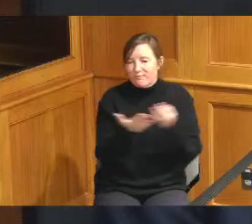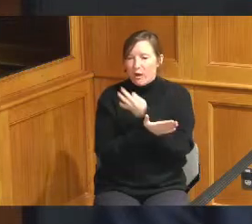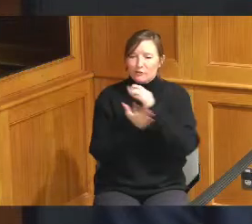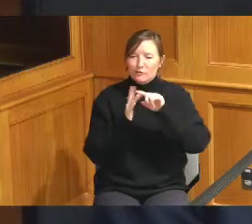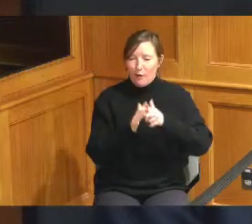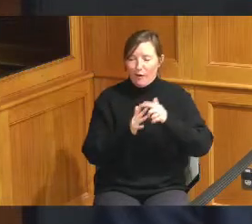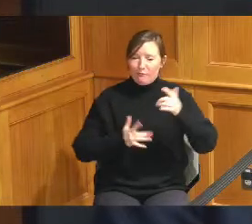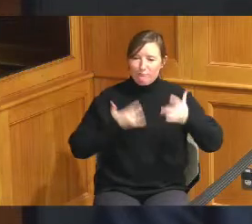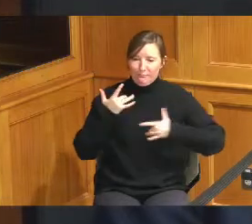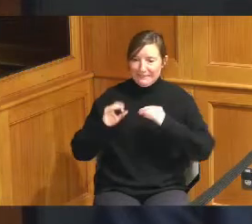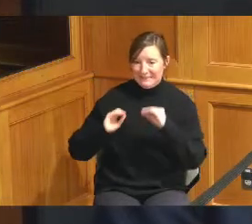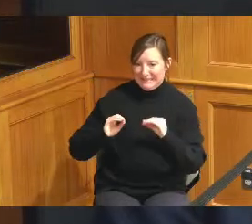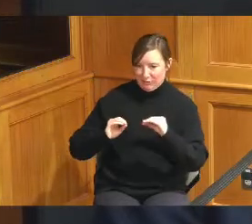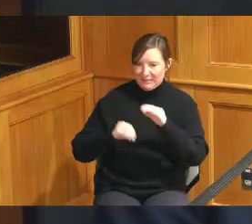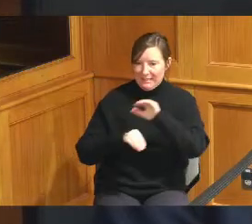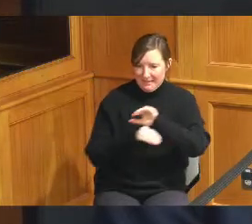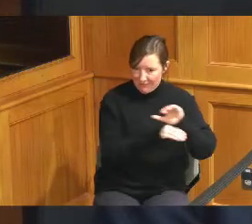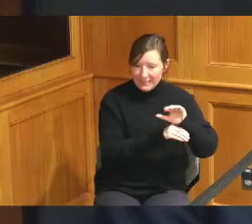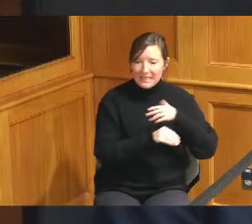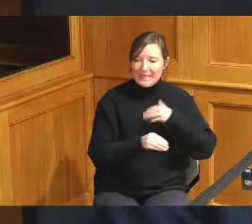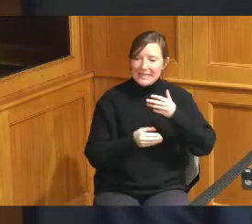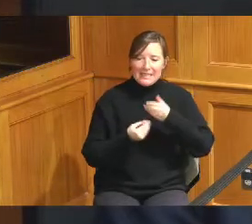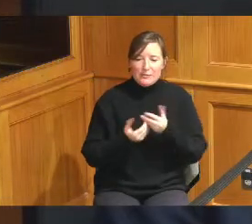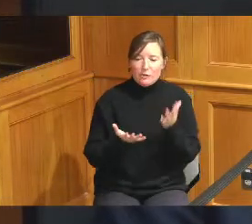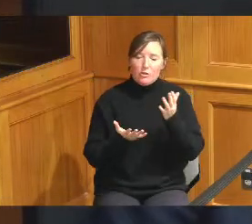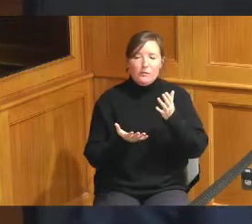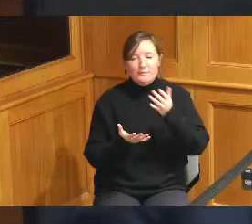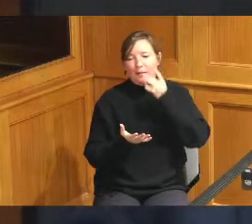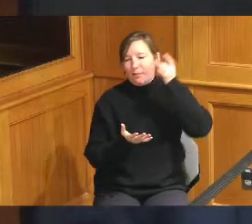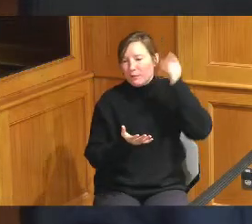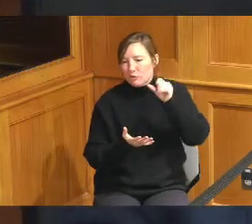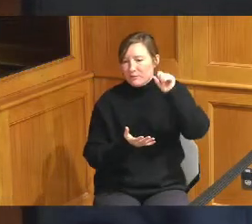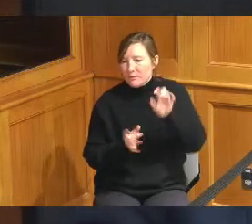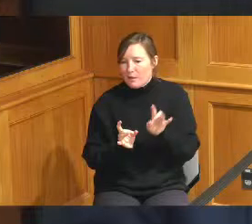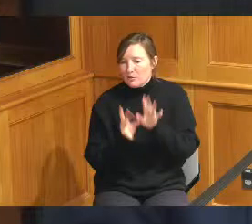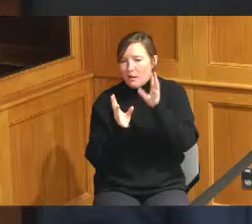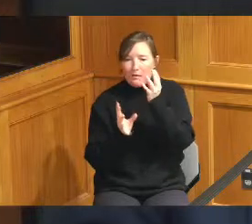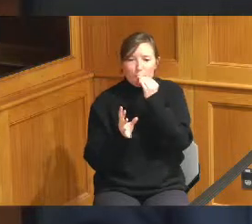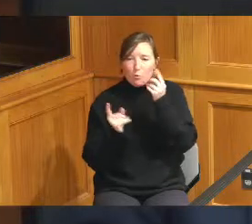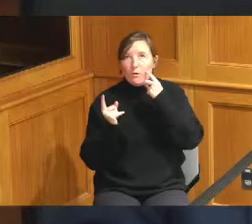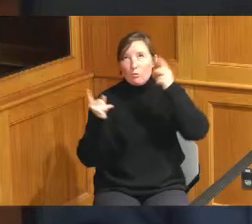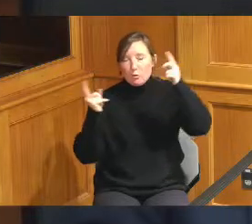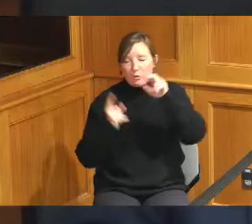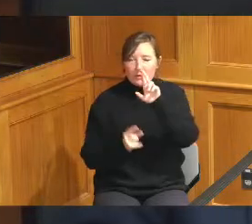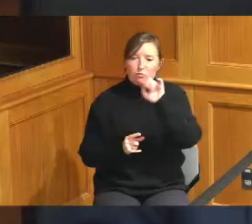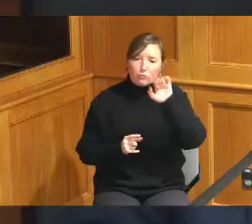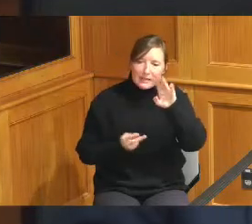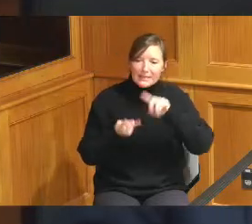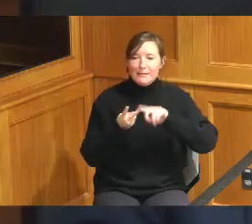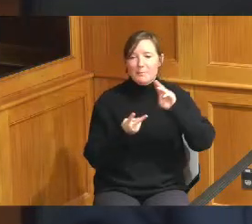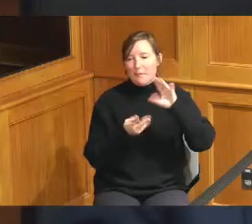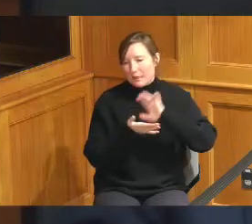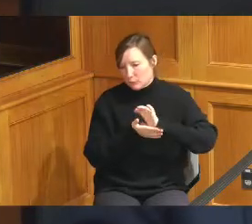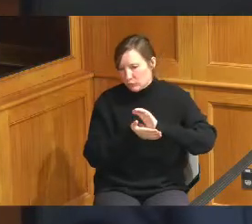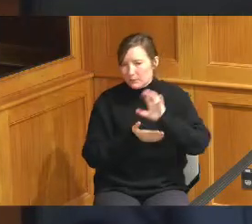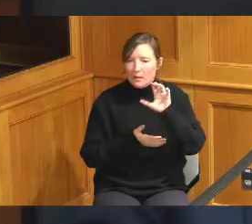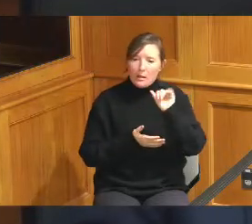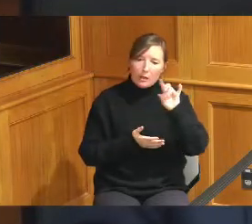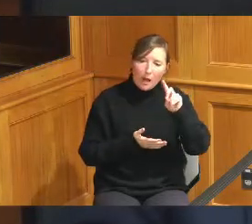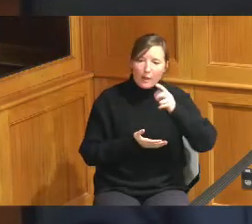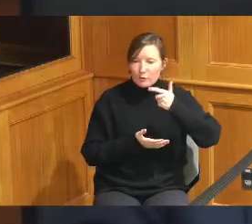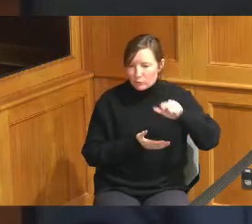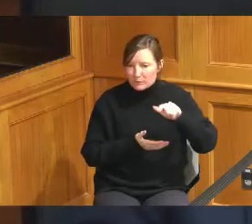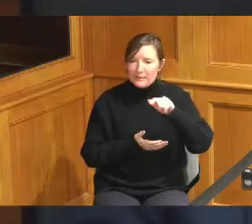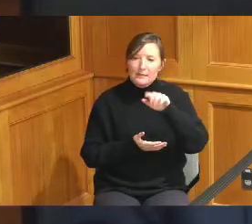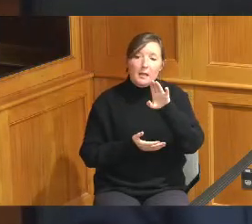Ollie's Trolley has been serving delicious Southern-styled food, including their notorious ribs, the mac and cheese, collard greens, brisket, chest pie,